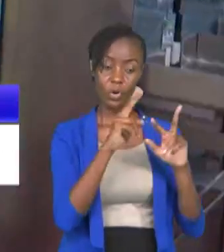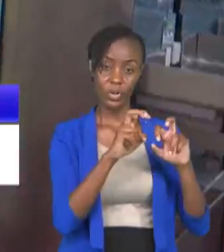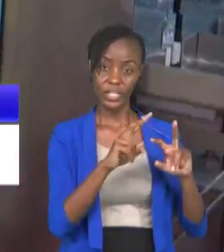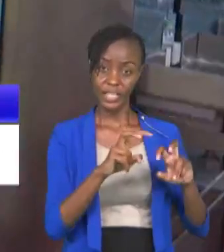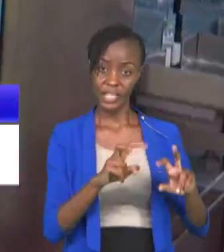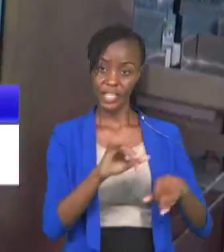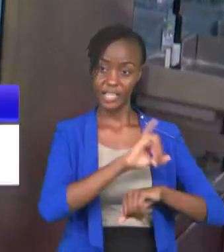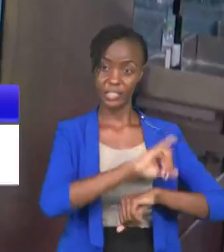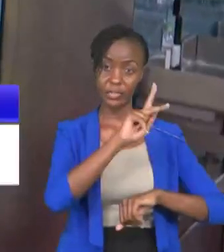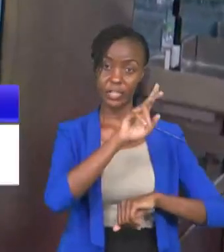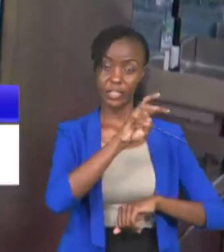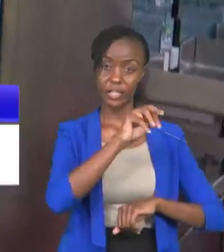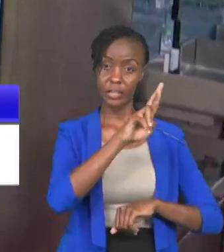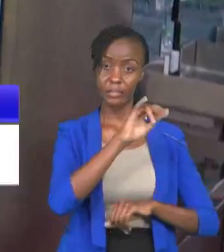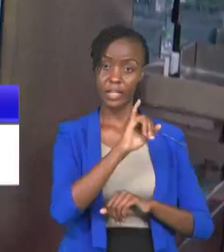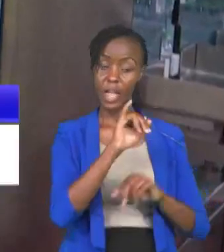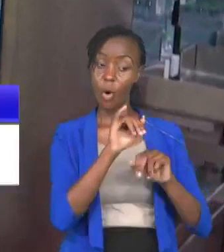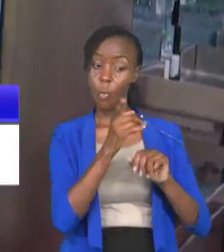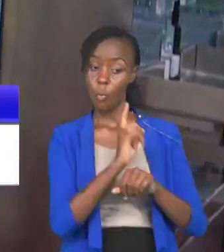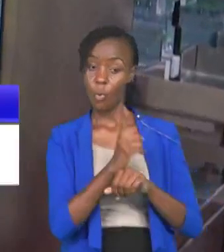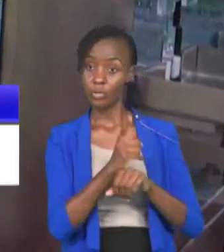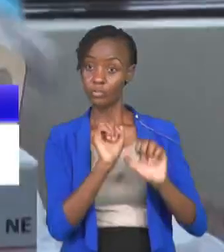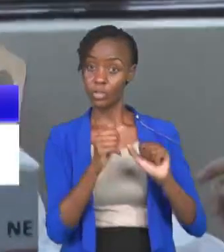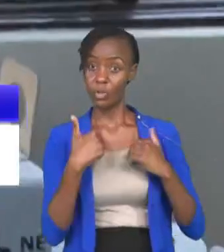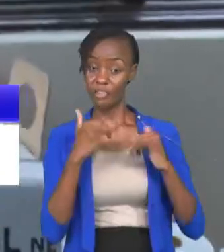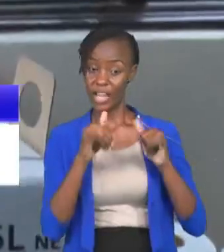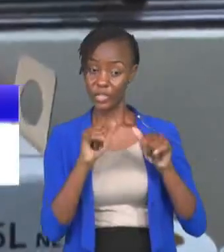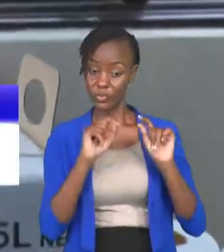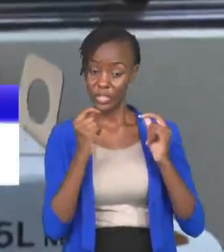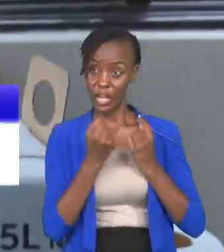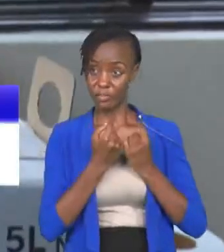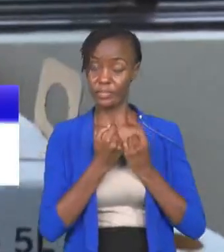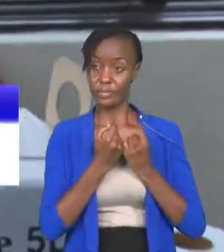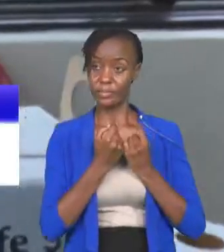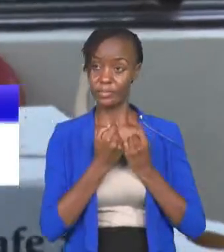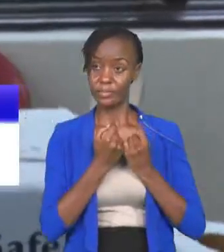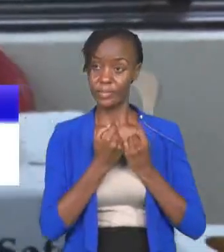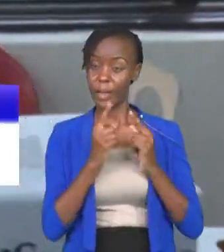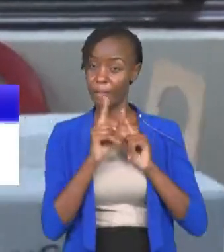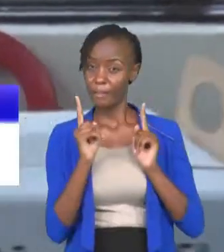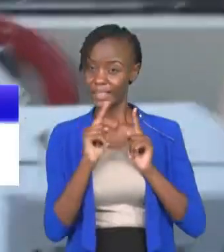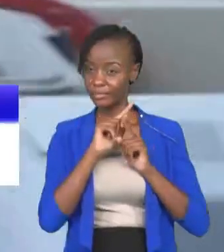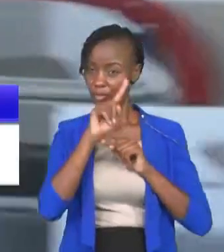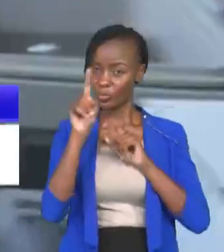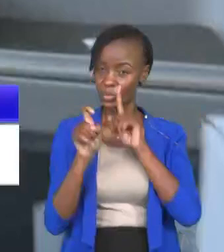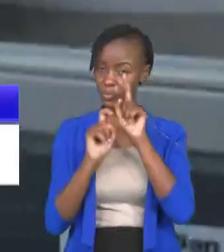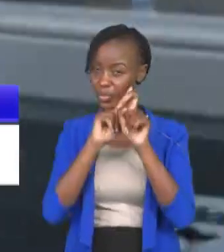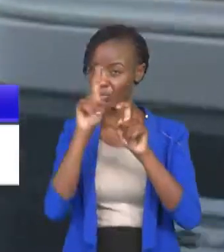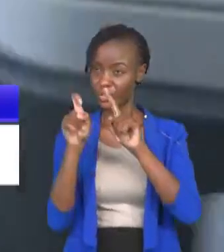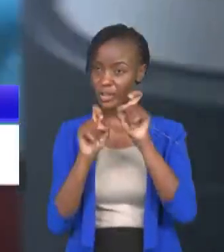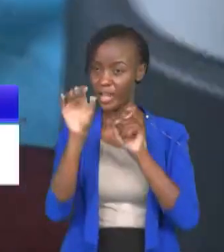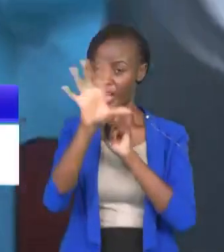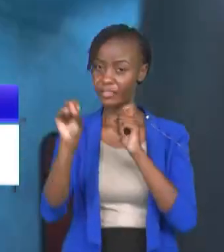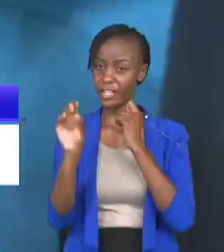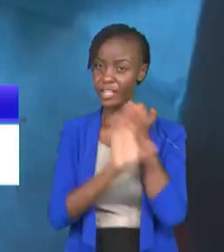KEMRI, have also warned of a new distinct variant of the coronavirus. Yet skepticism still runs in African countries. For